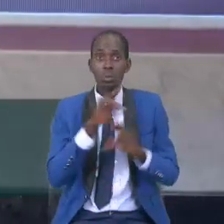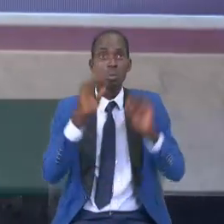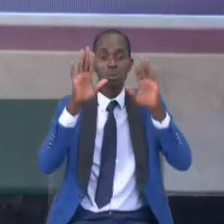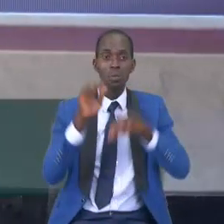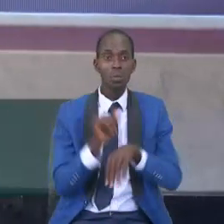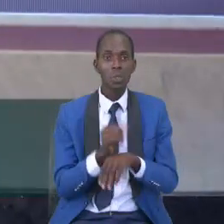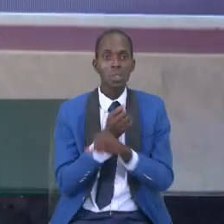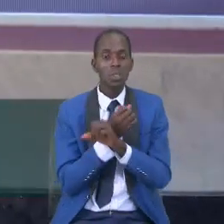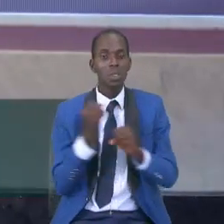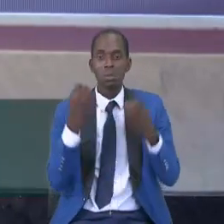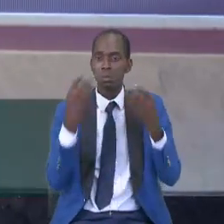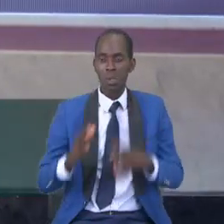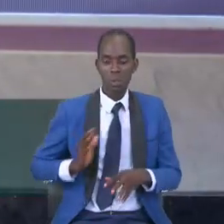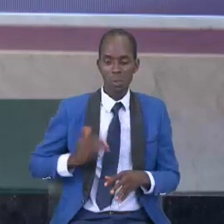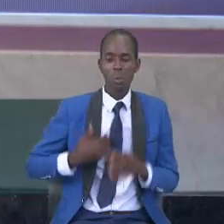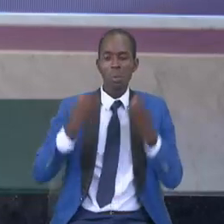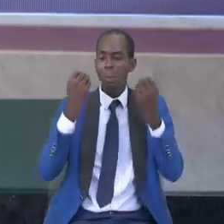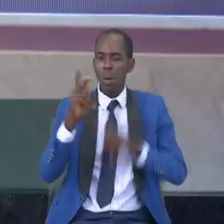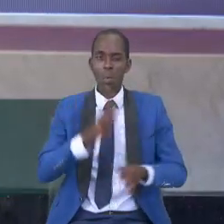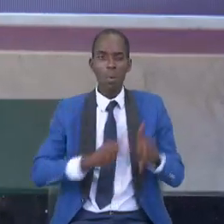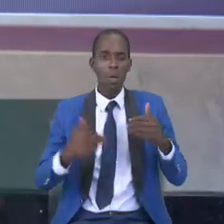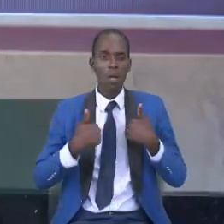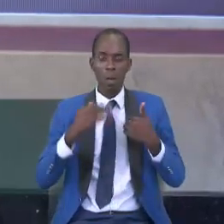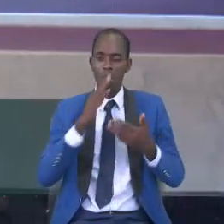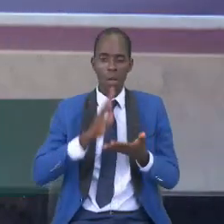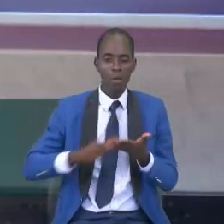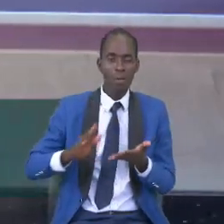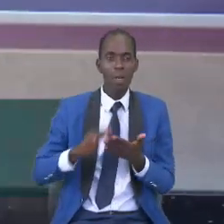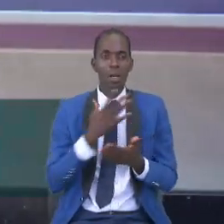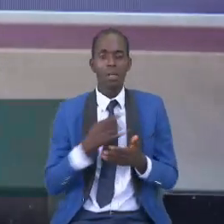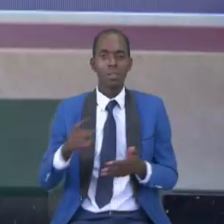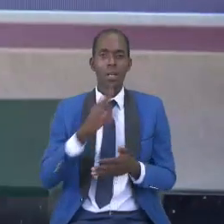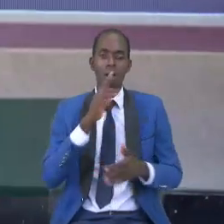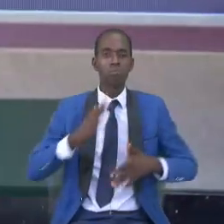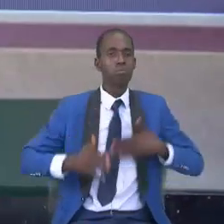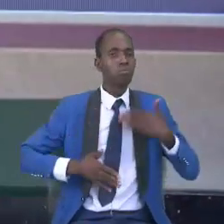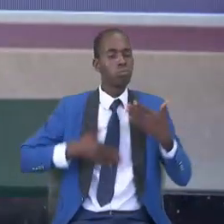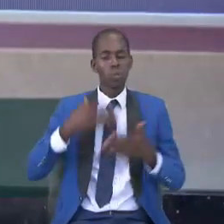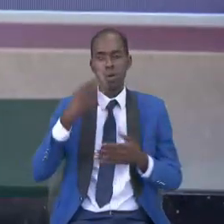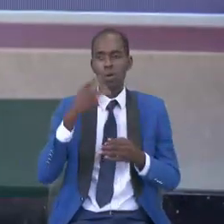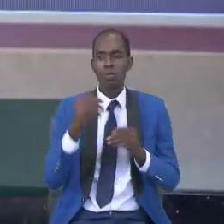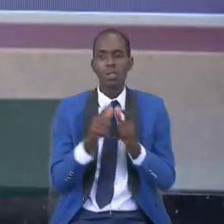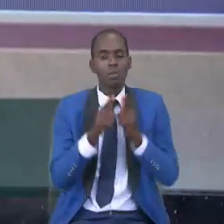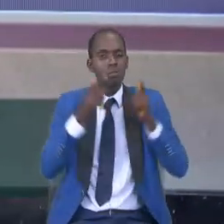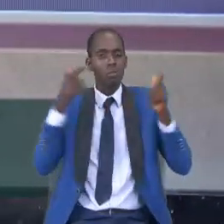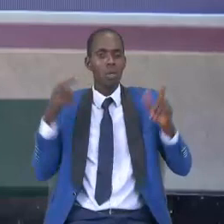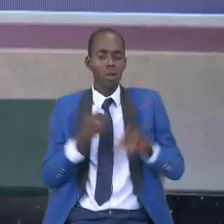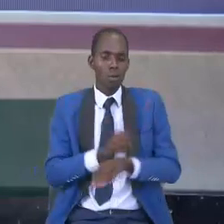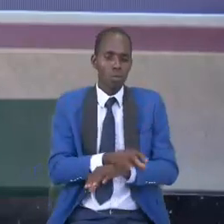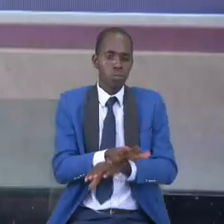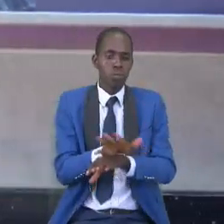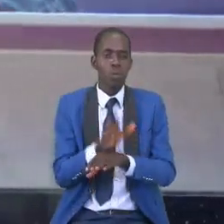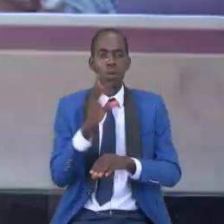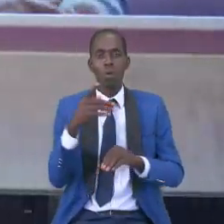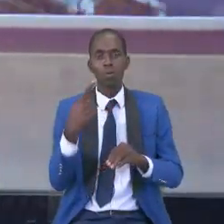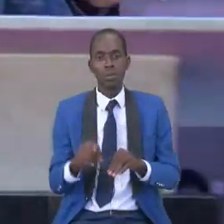many souls, many people have been forgiven, and they were rejoicing of the great impact of the ministry